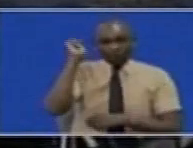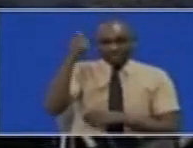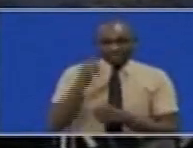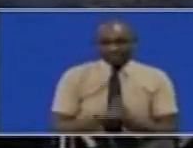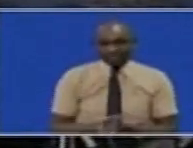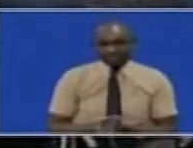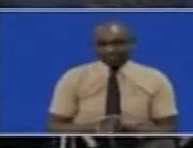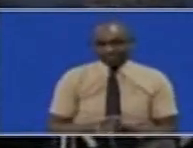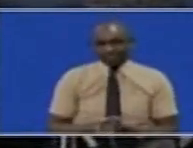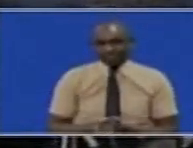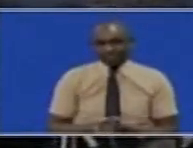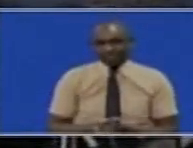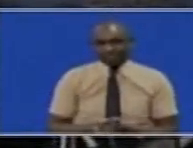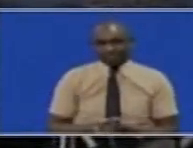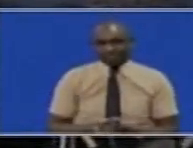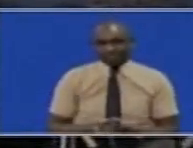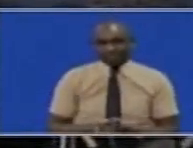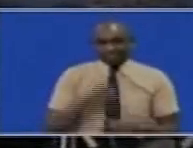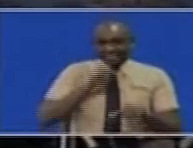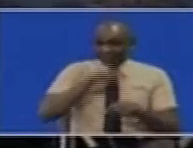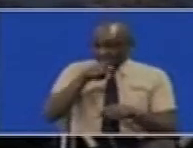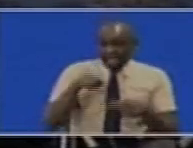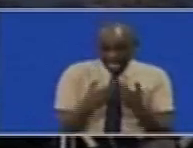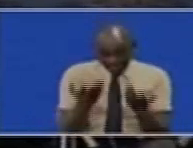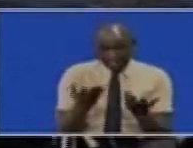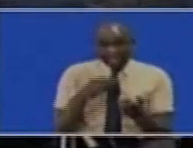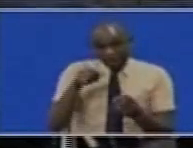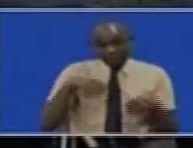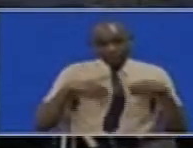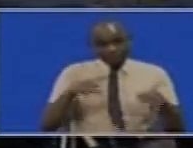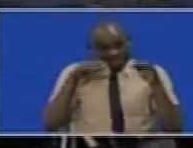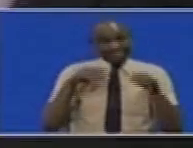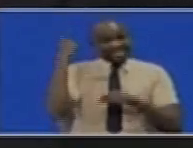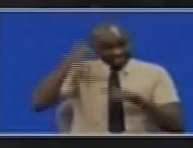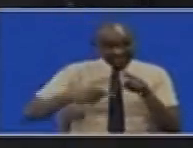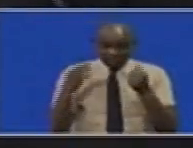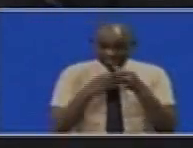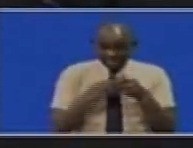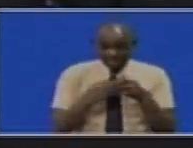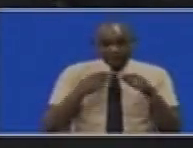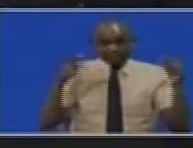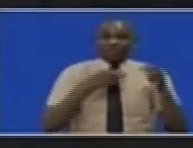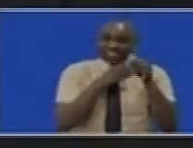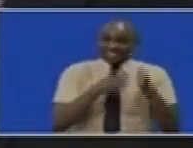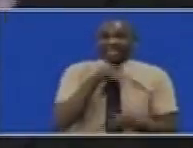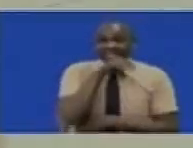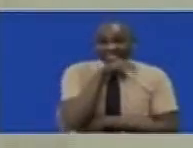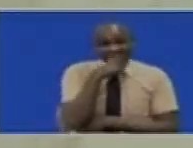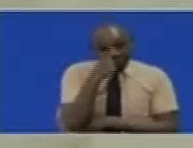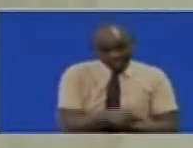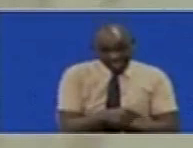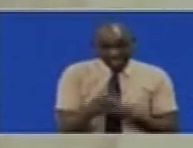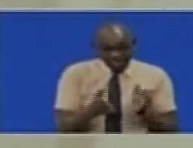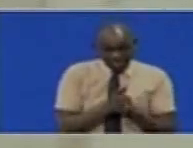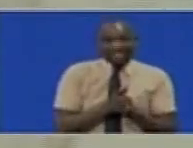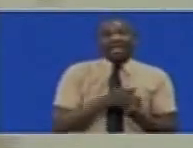Kenya. As the country shapes up for the August general election next year, opposition leader Raila Odinga and CORD co-principals